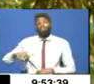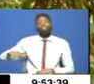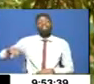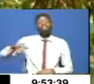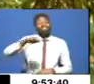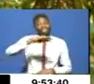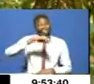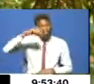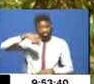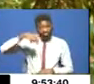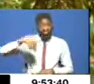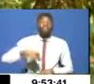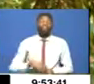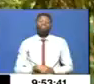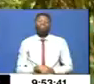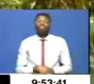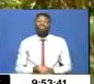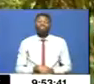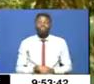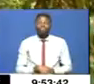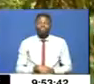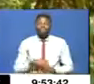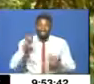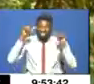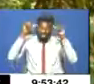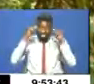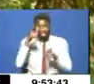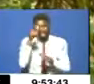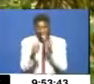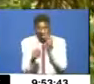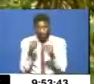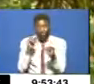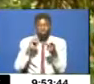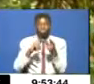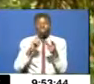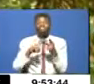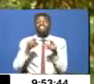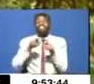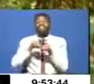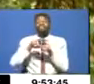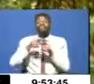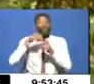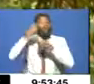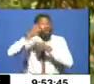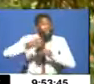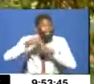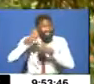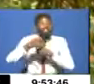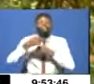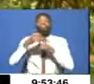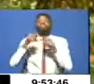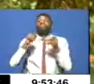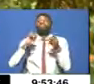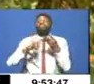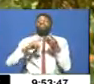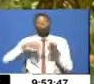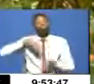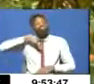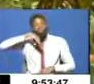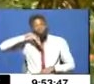practice here. Dairy, there was a bit of horse work, dog work.